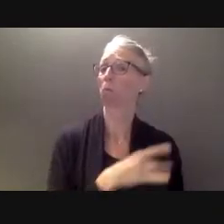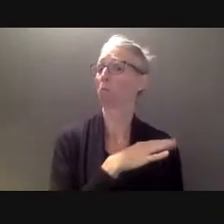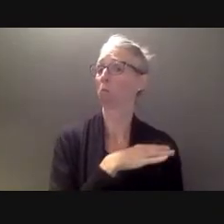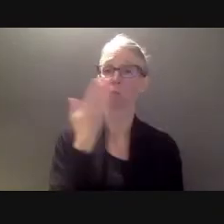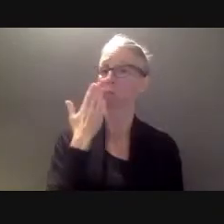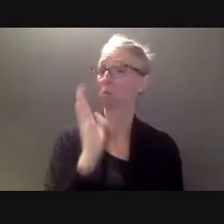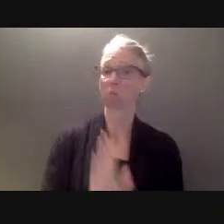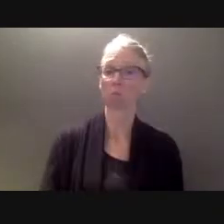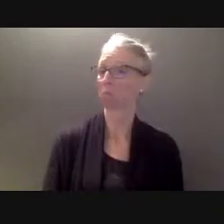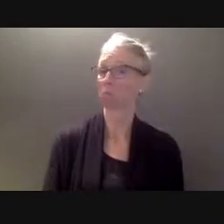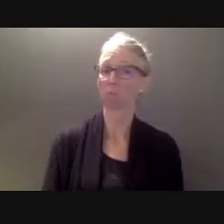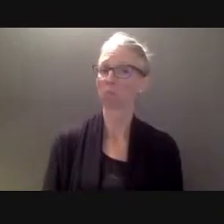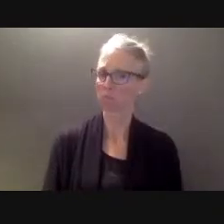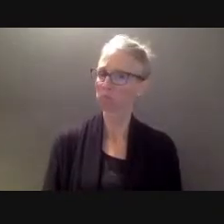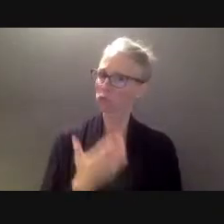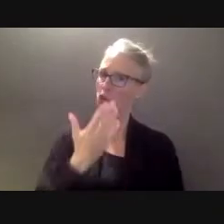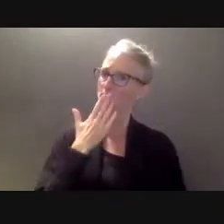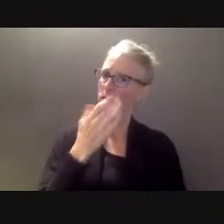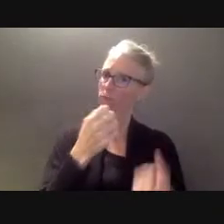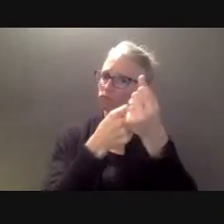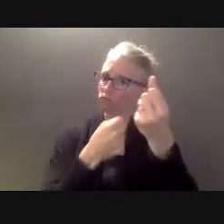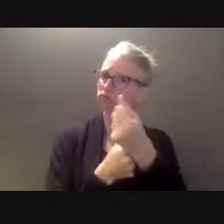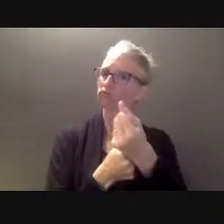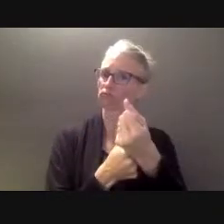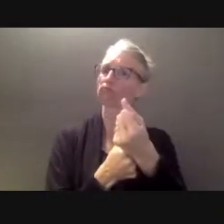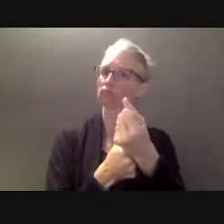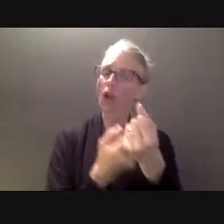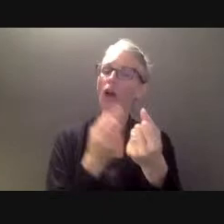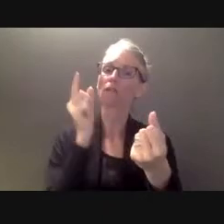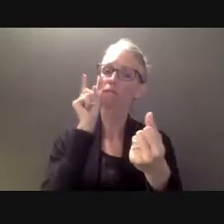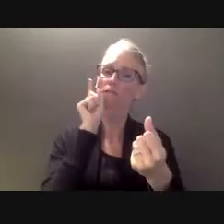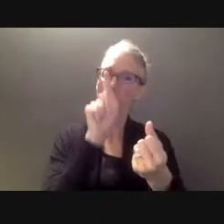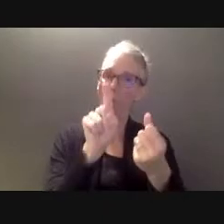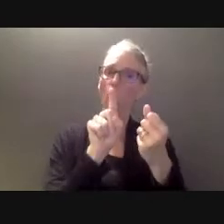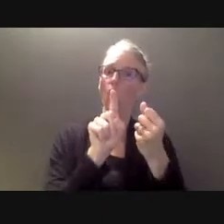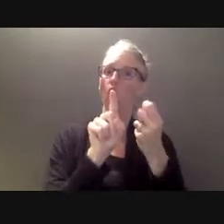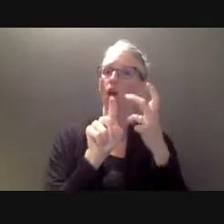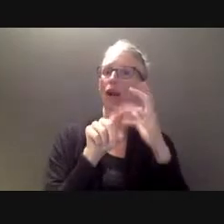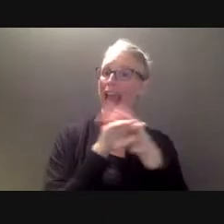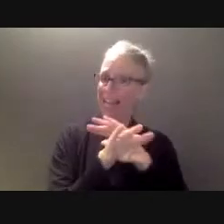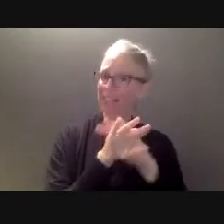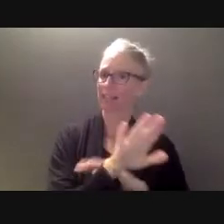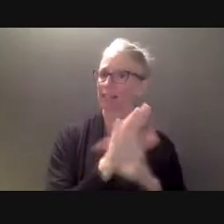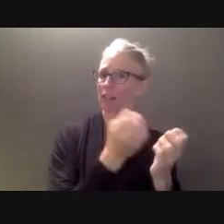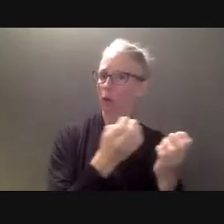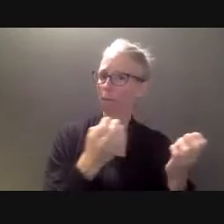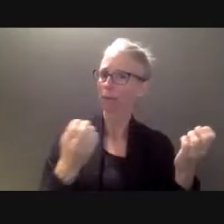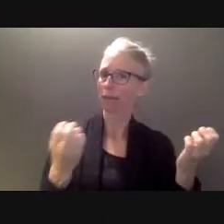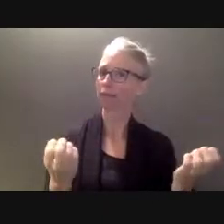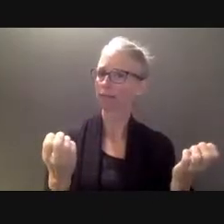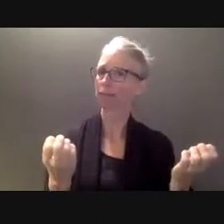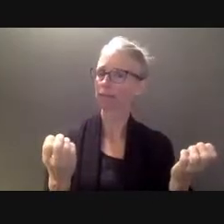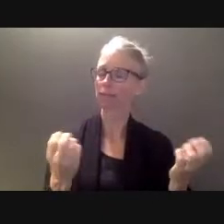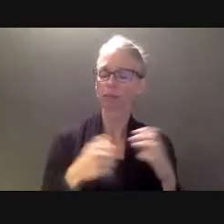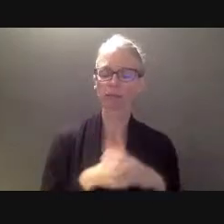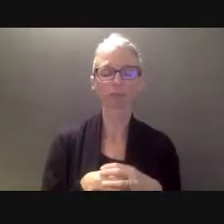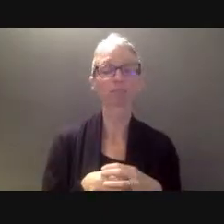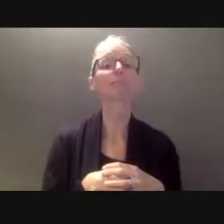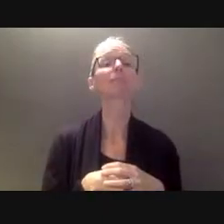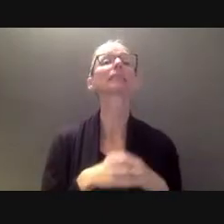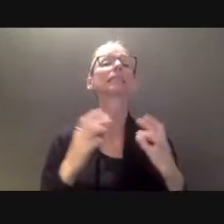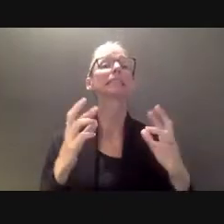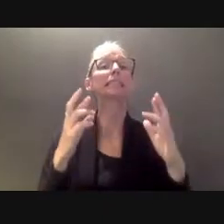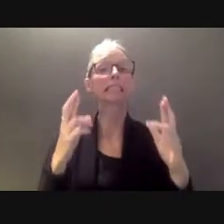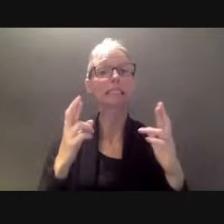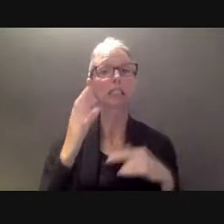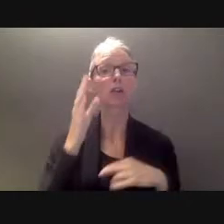point at the very least for people to be able to access equipment in their home states. And then hopefully in the future, we can start to